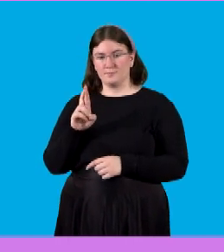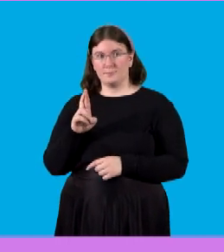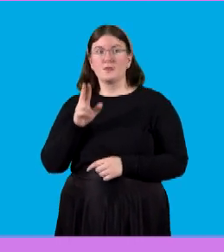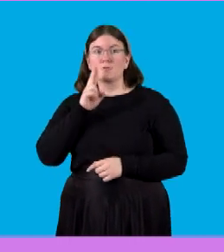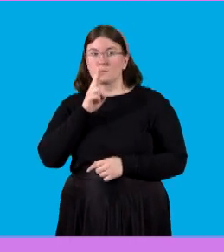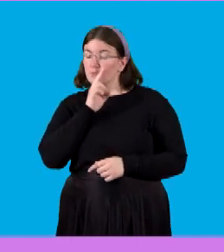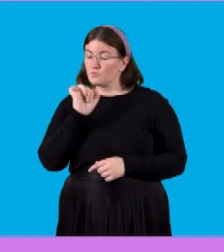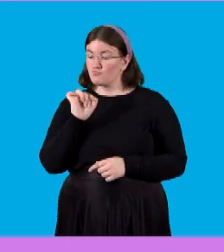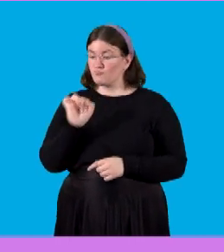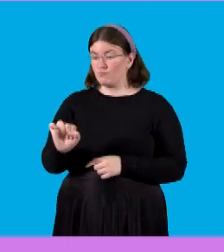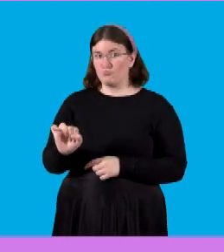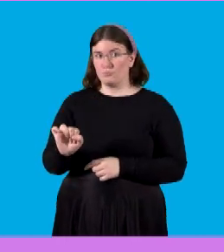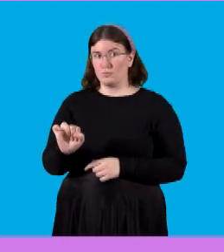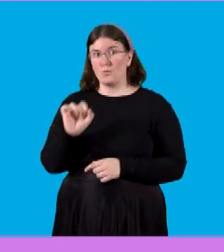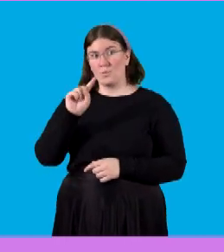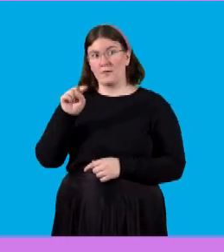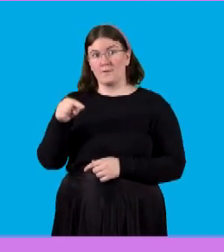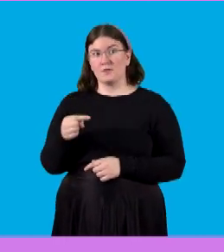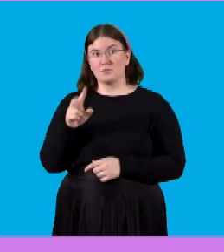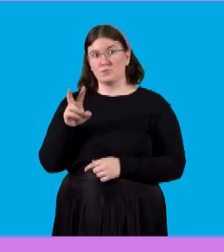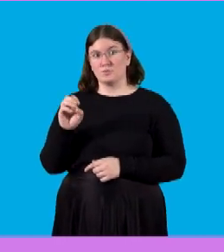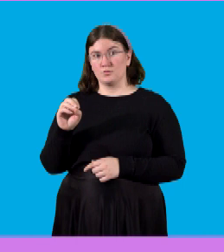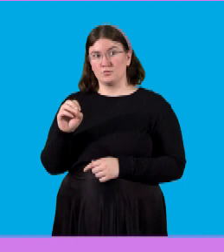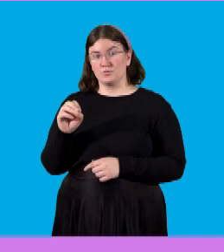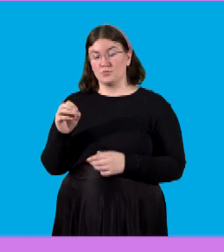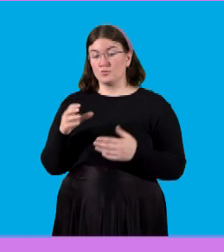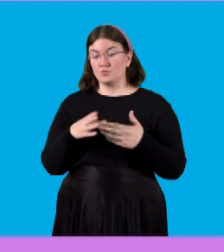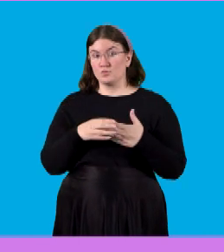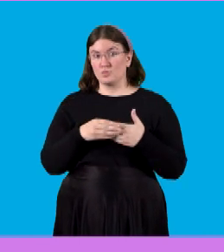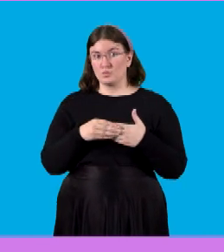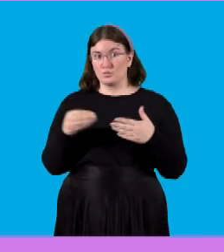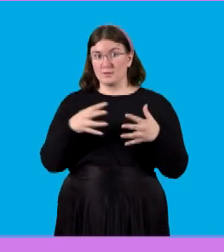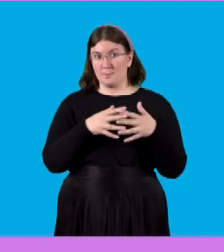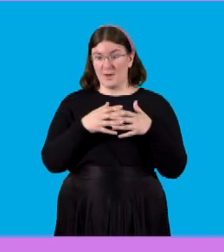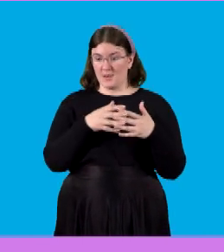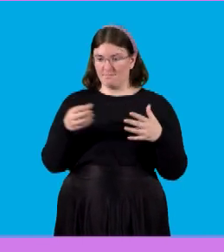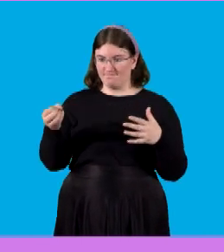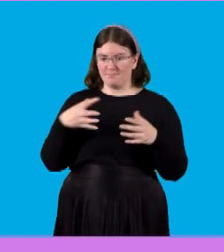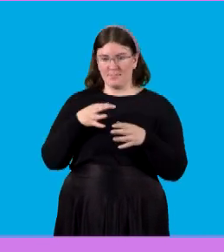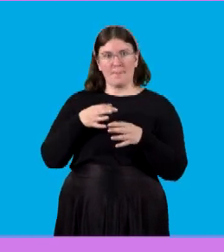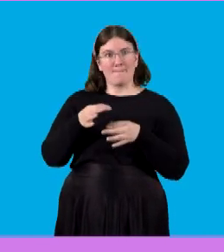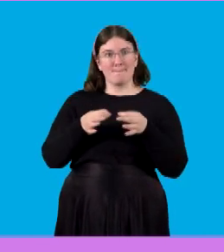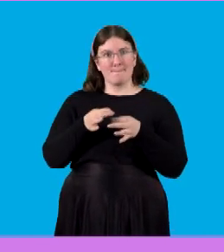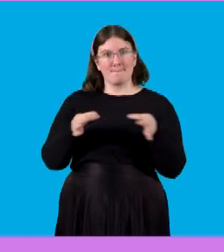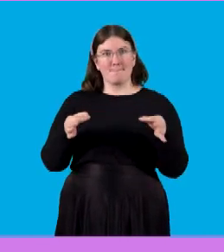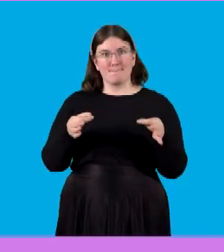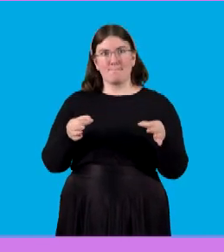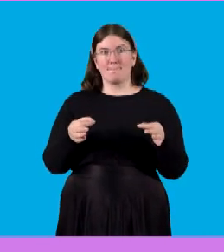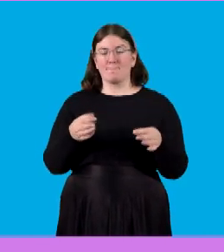her 1,200 US dollars, American dollars, as a birthday present. Convert